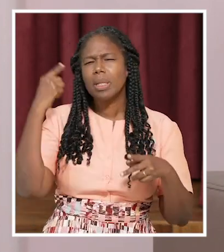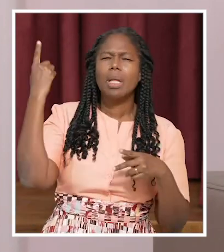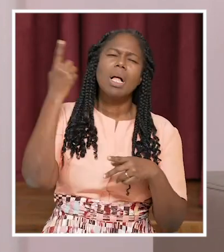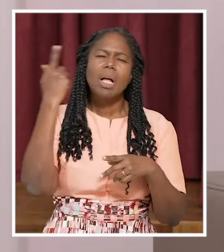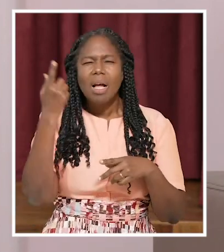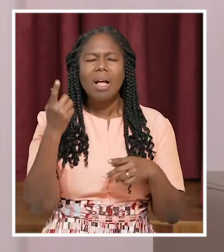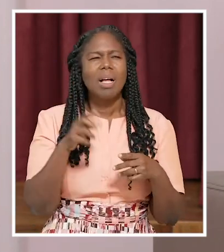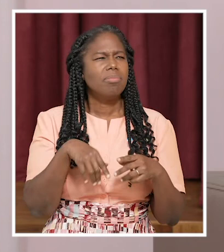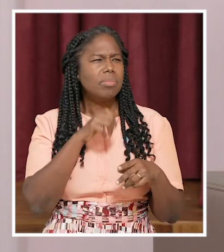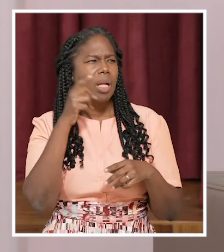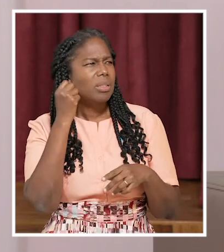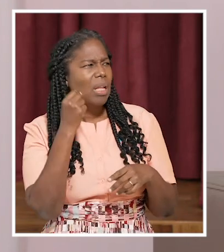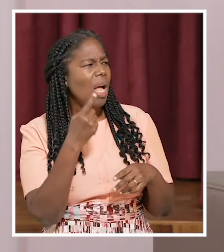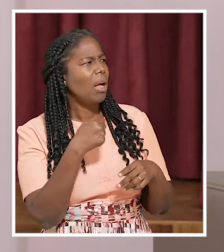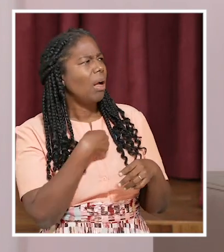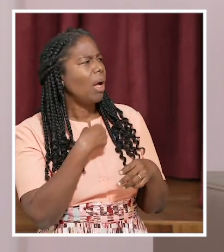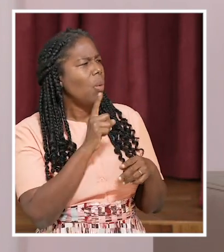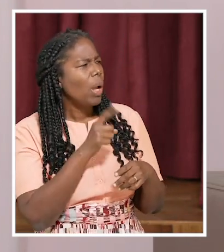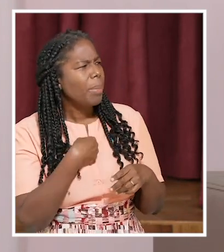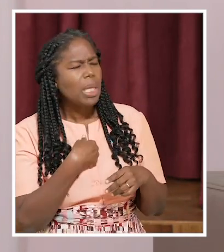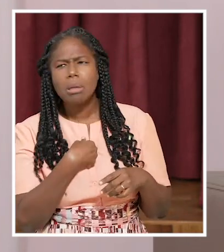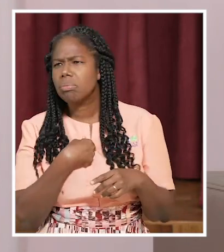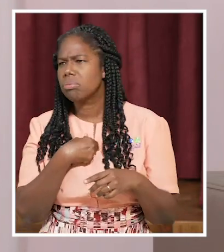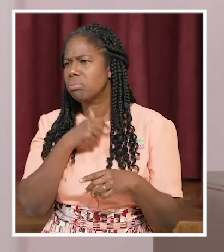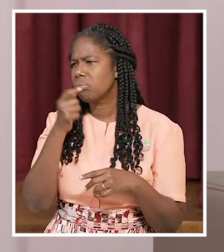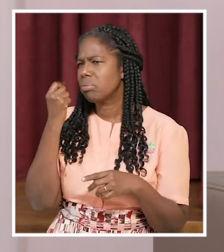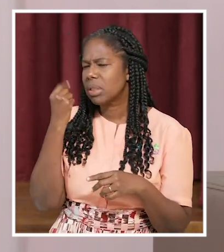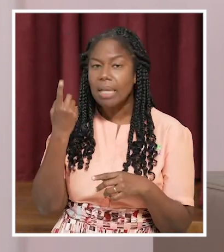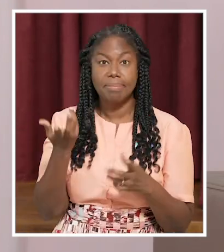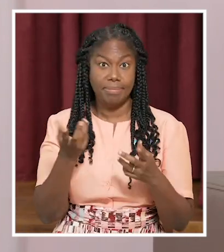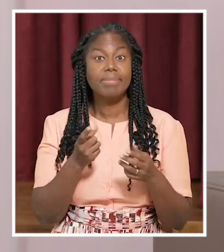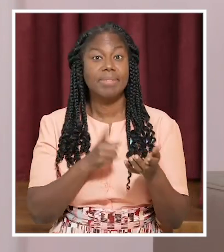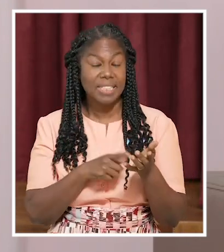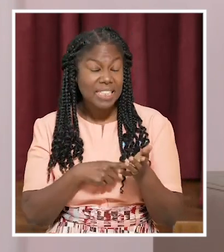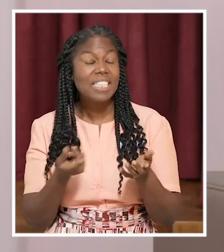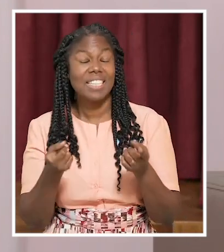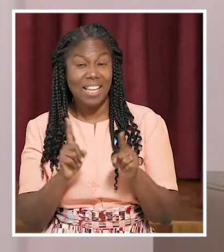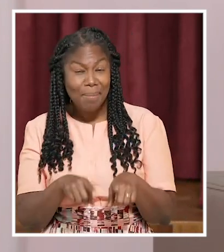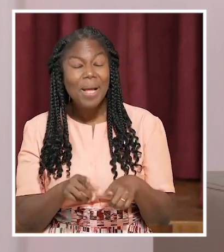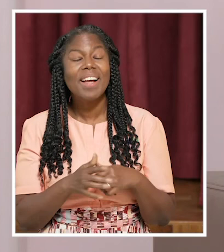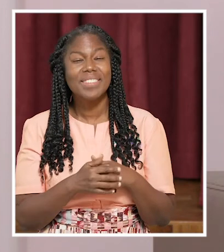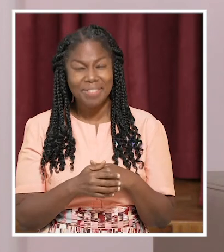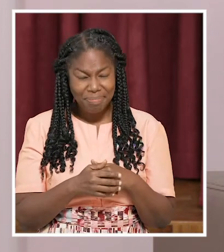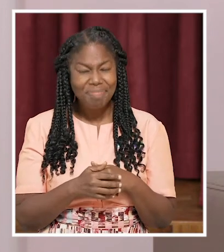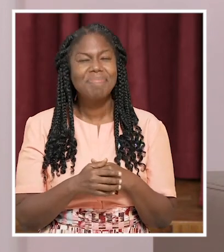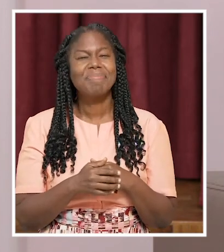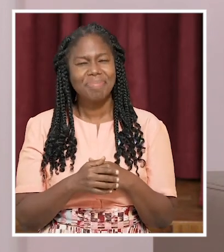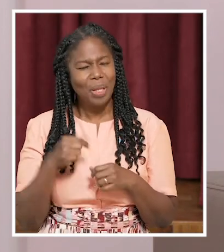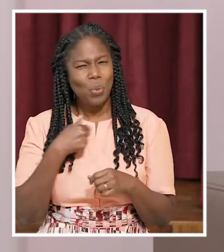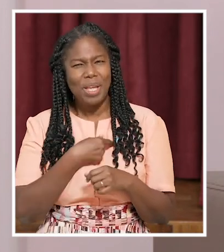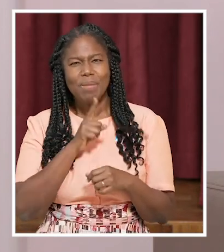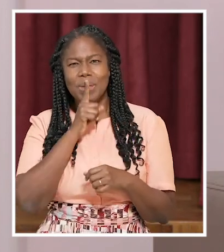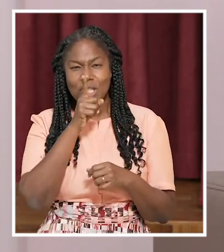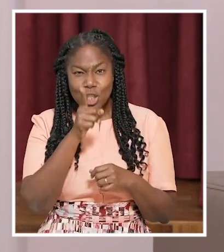differently from the way they used to speak. And we can't just say, well, he's going mad, he's psychotic, whatever. No. We have to be sure that there